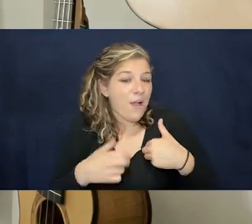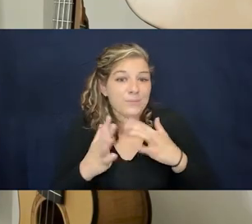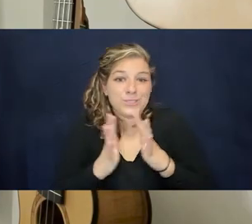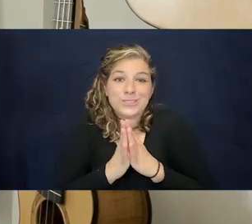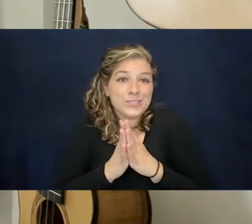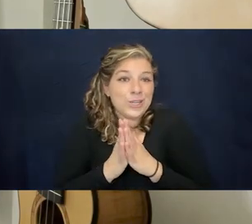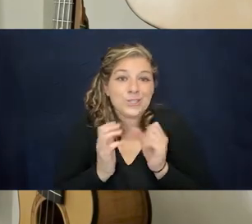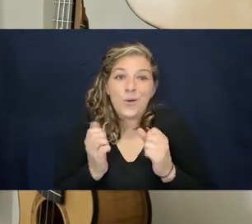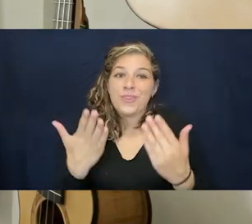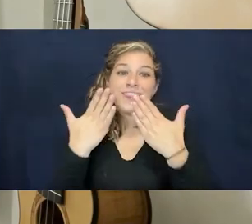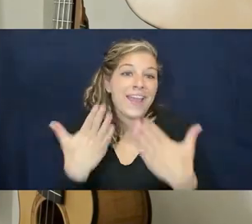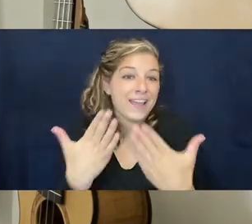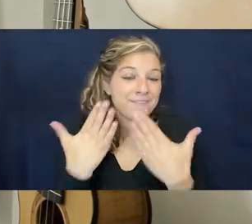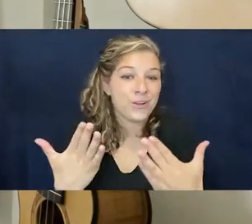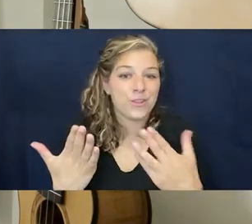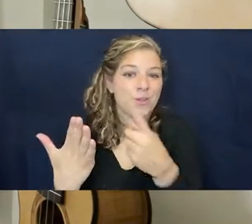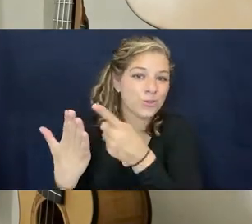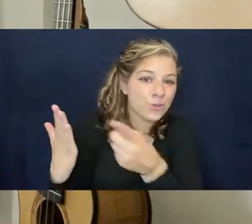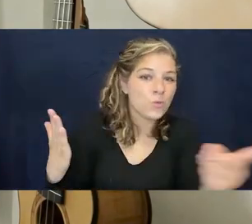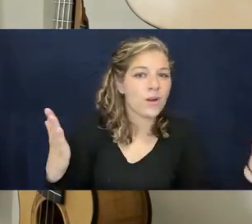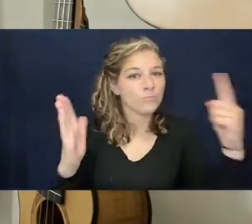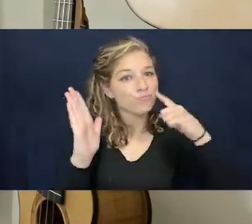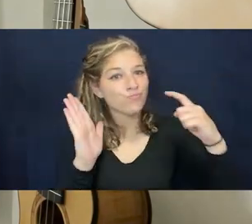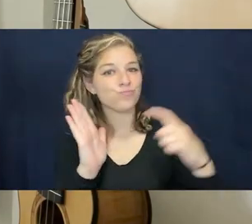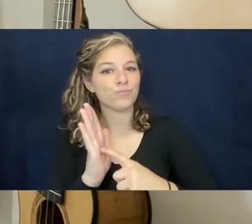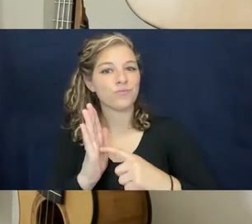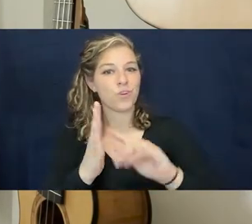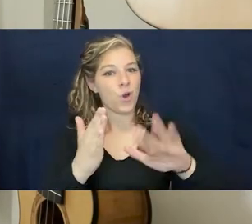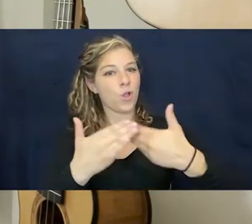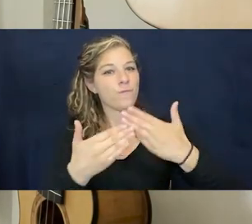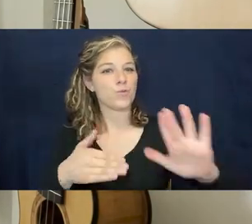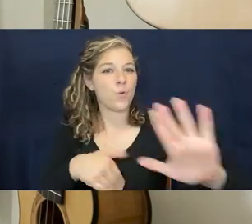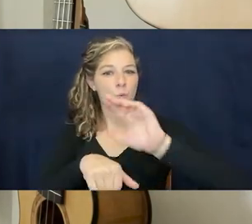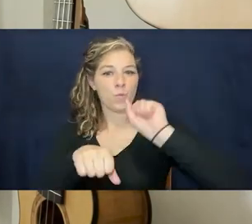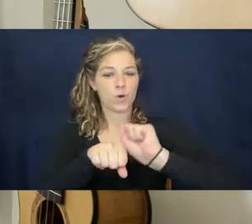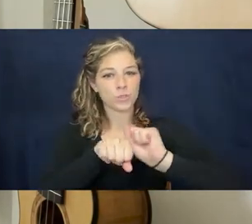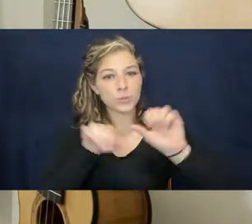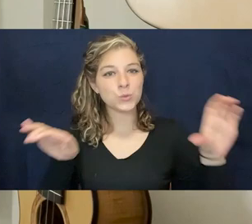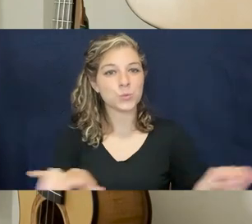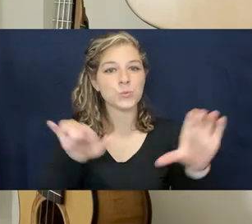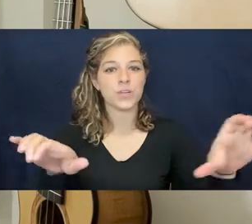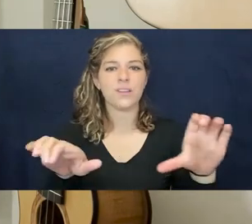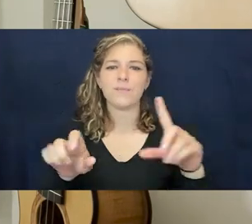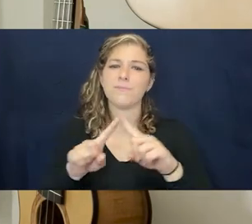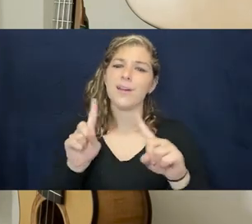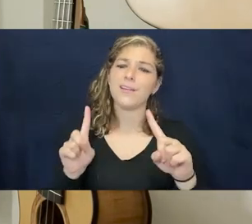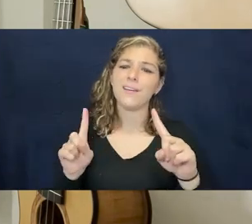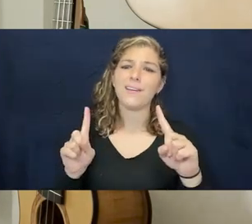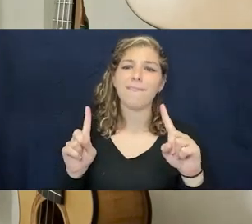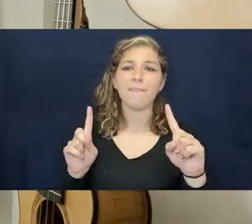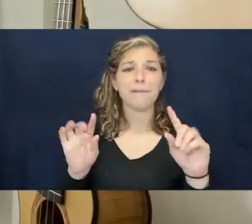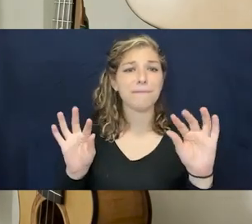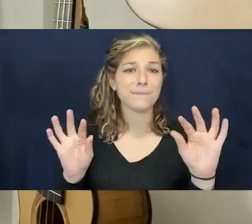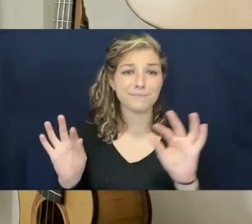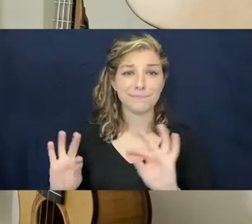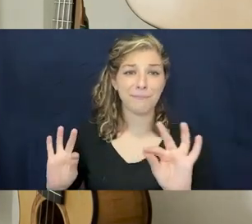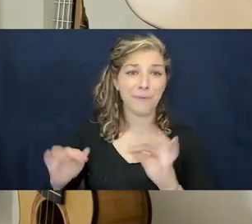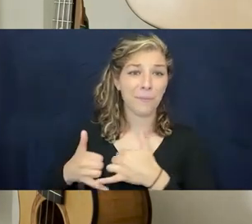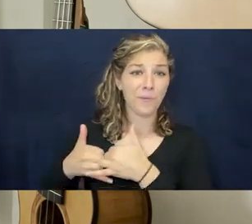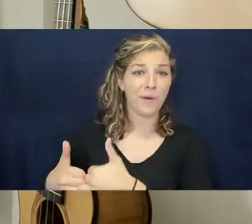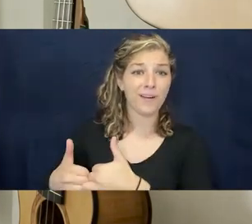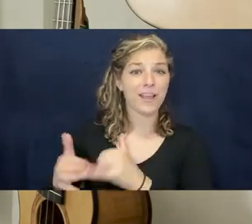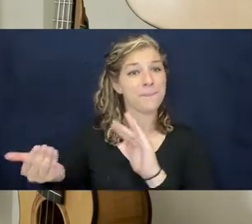and I am just so thankful that you are being recognized for all of the work that you're doing. But it is such a